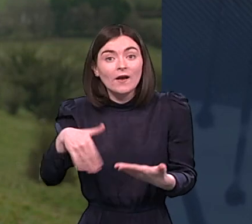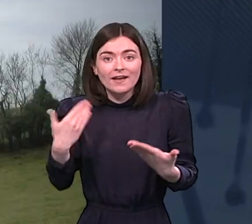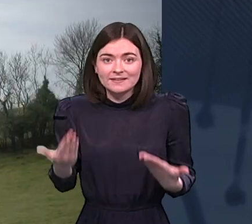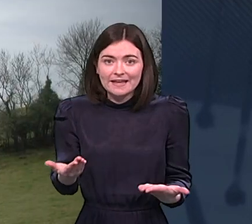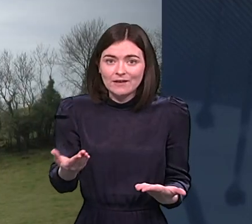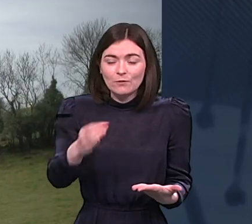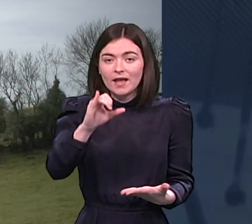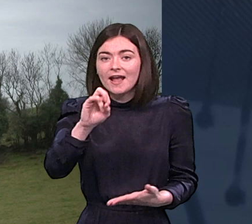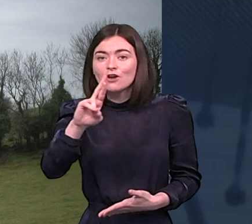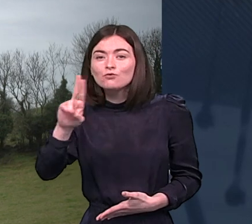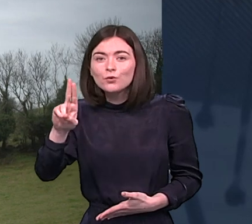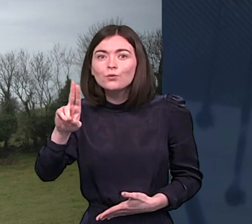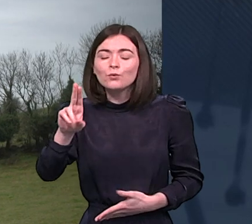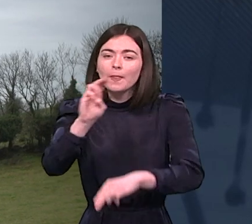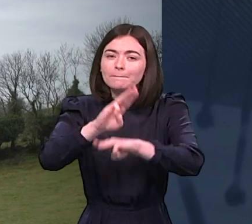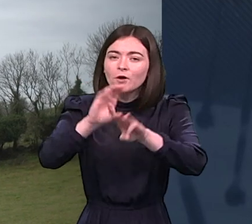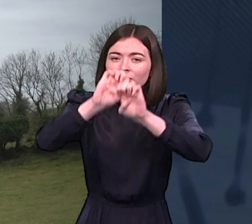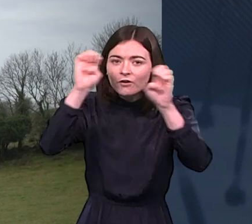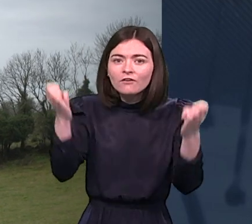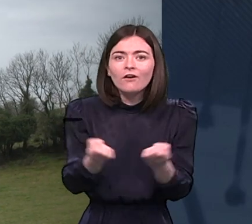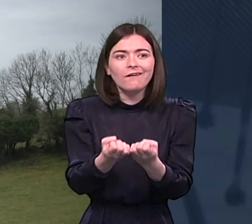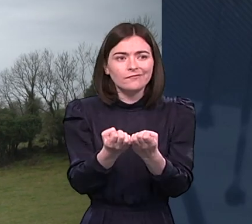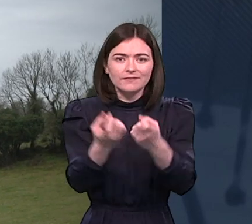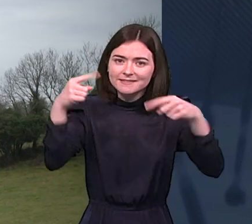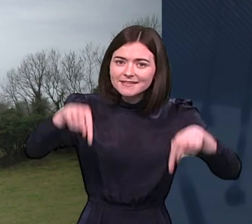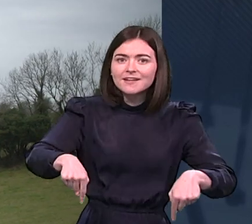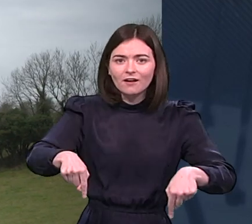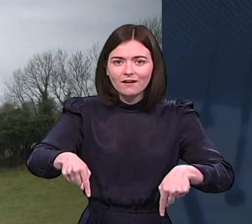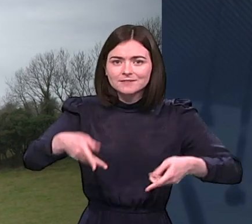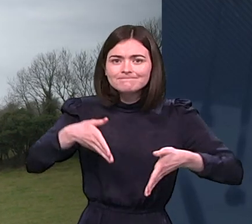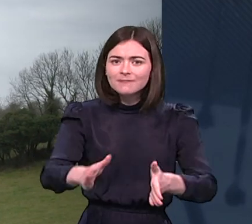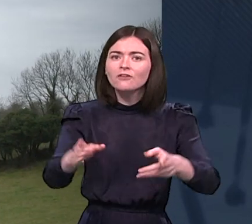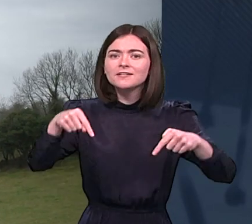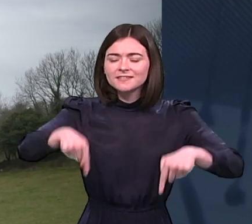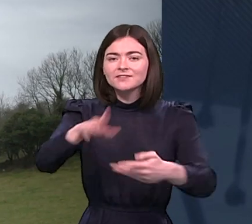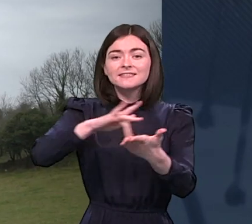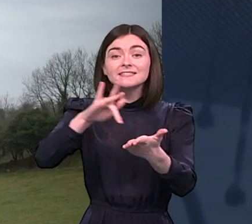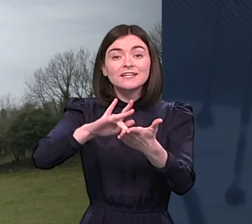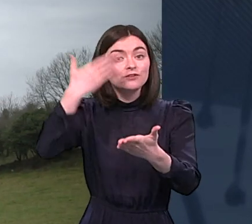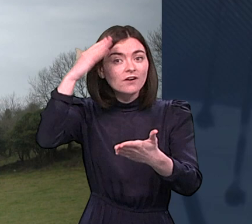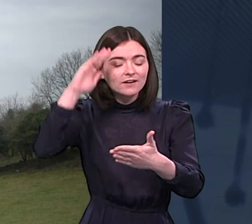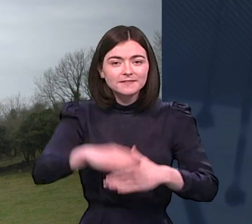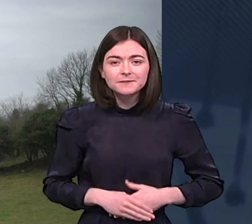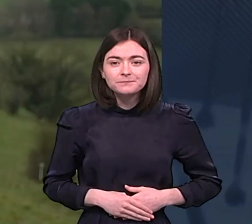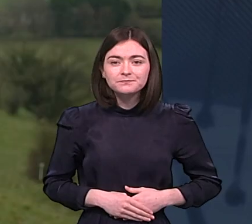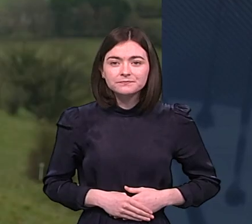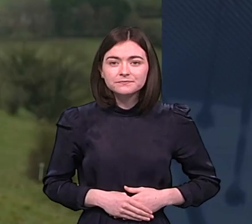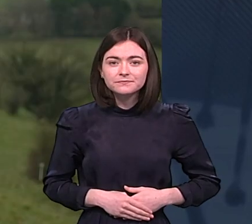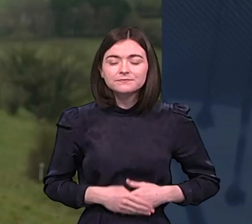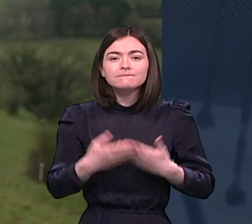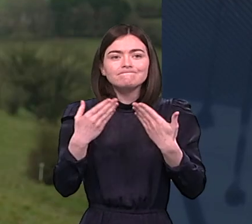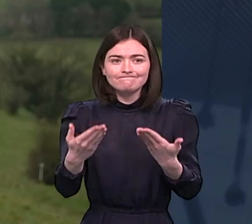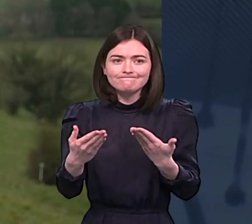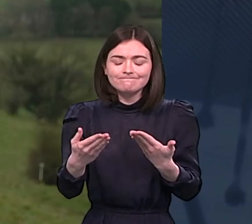here underneath at the navel of Ireland. And we'll take a journey down to this very, very